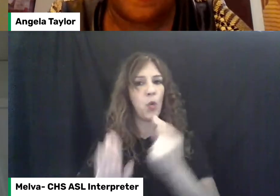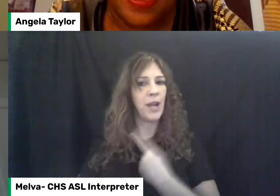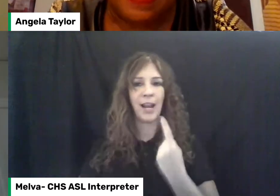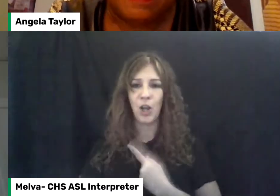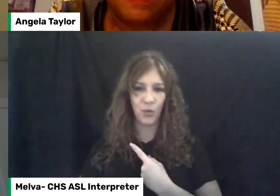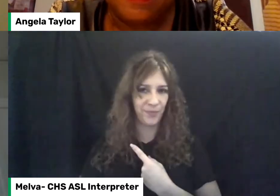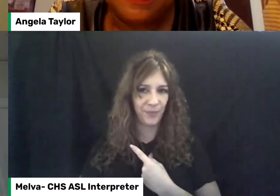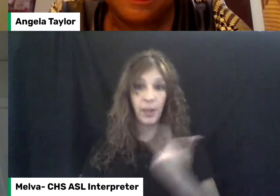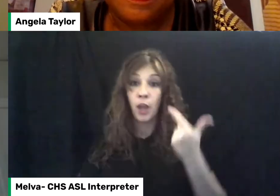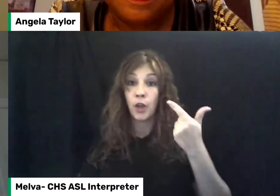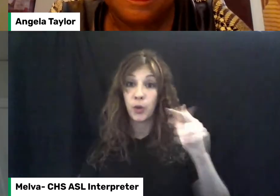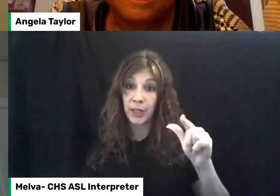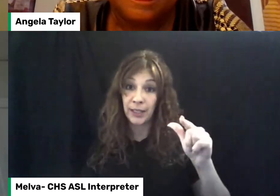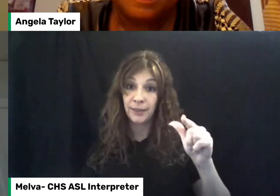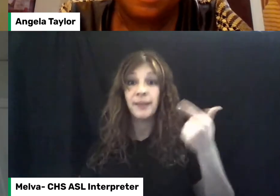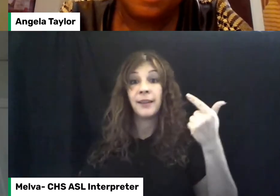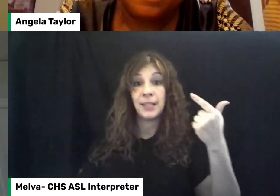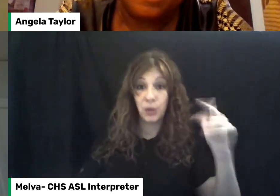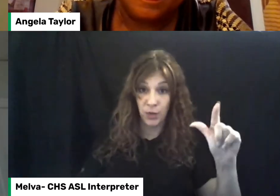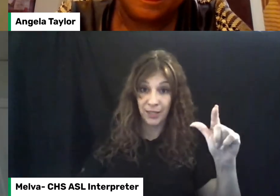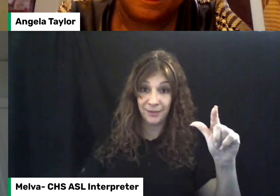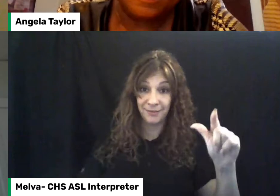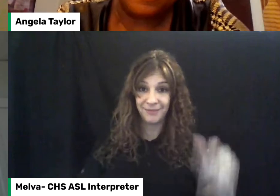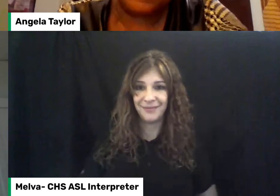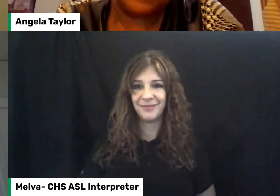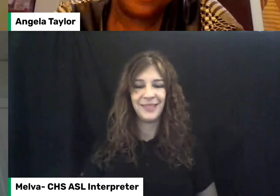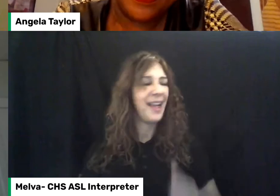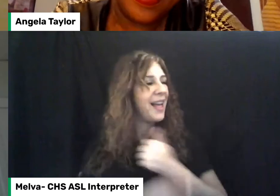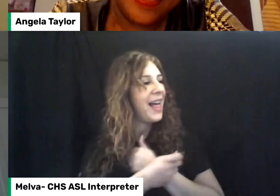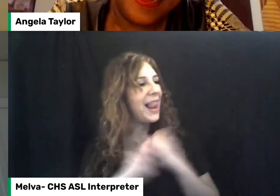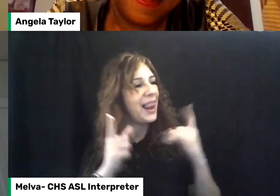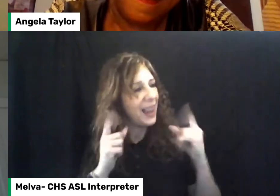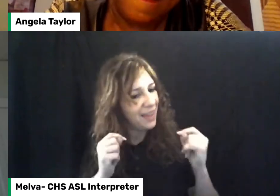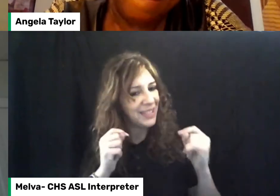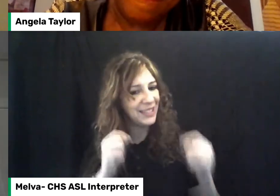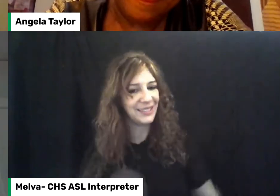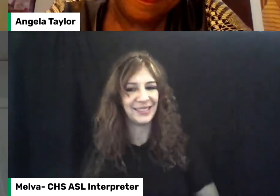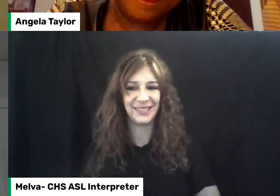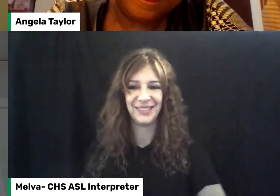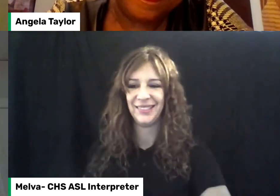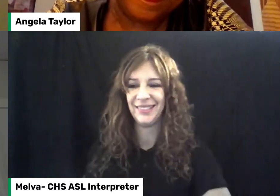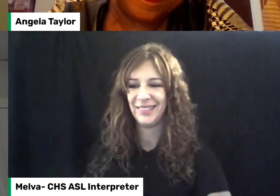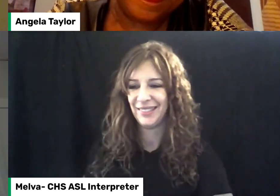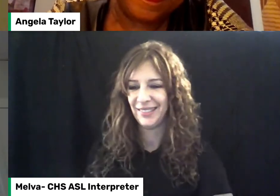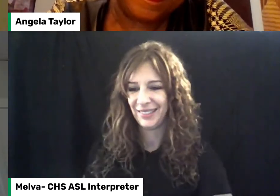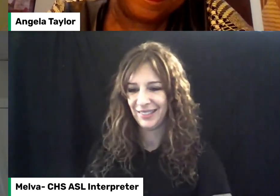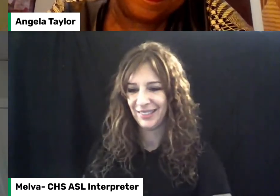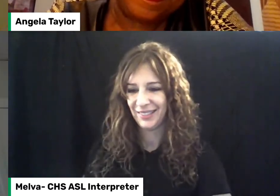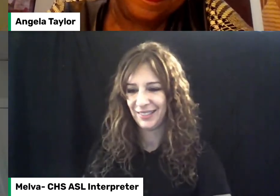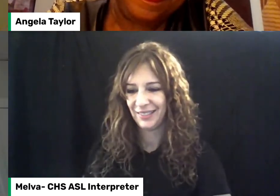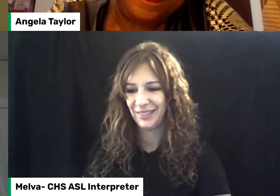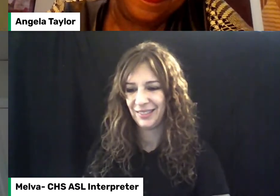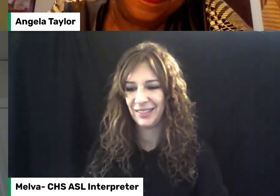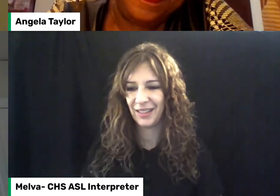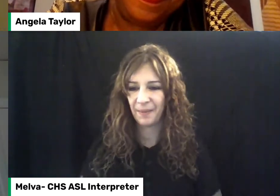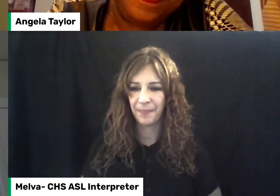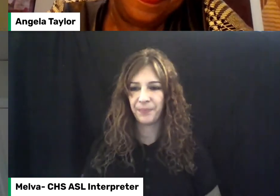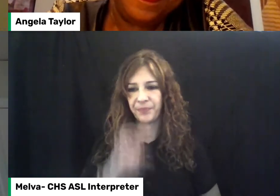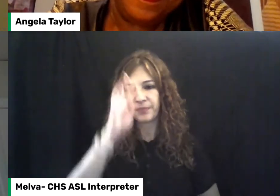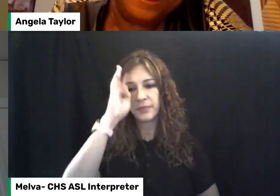Green is green. Yeah, I love it. I love it. Let's talk a little bit. We were just talking about